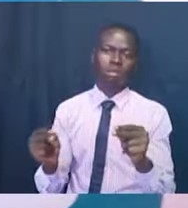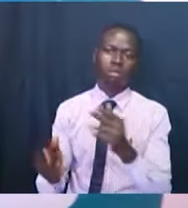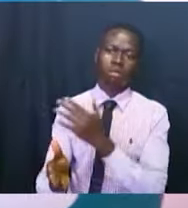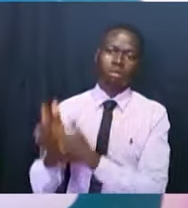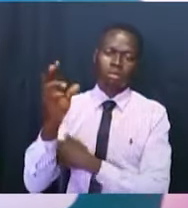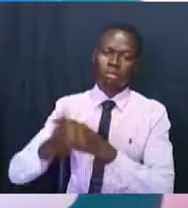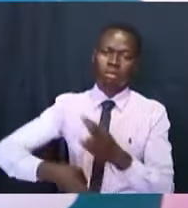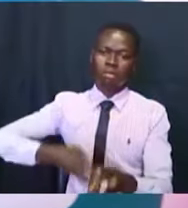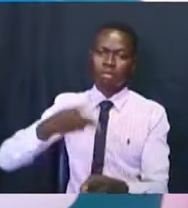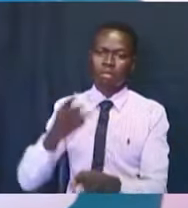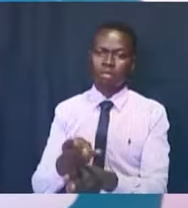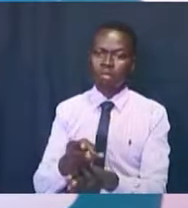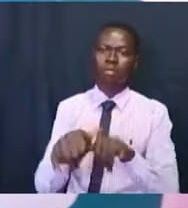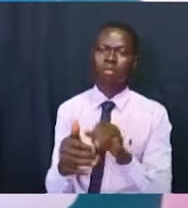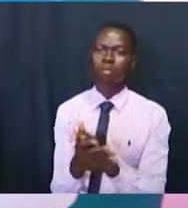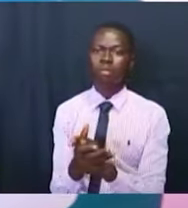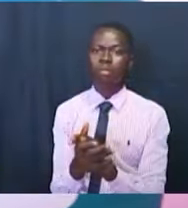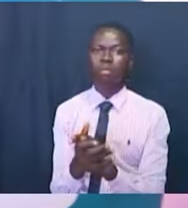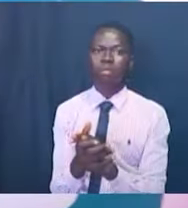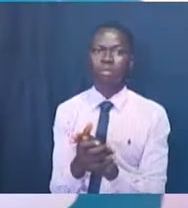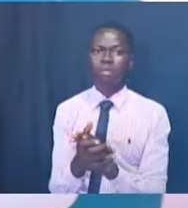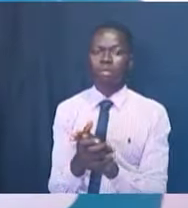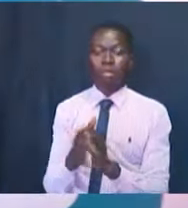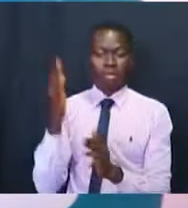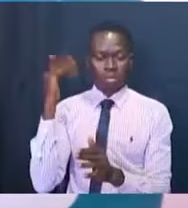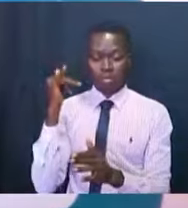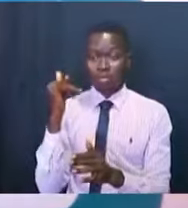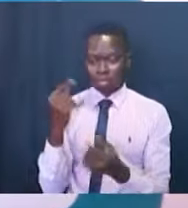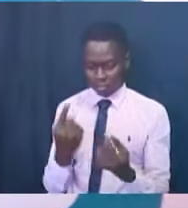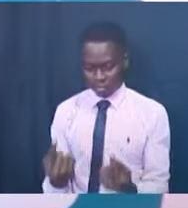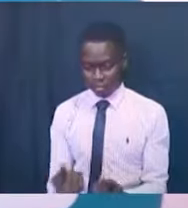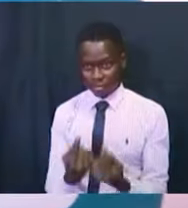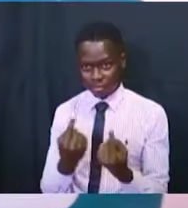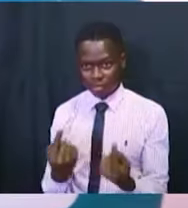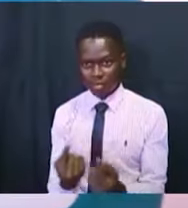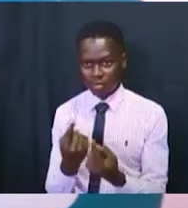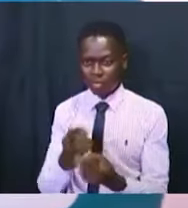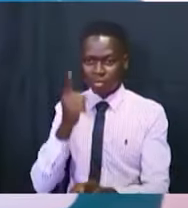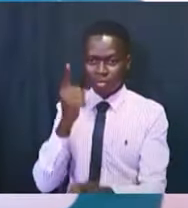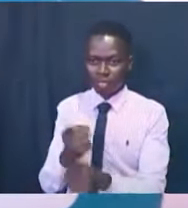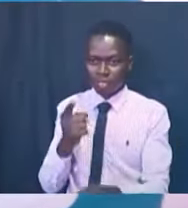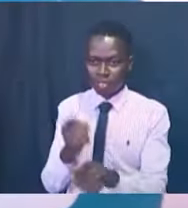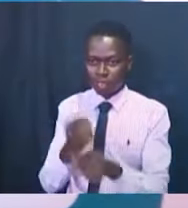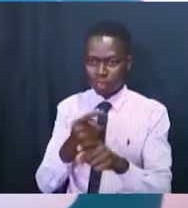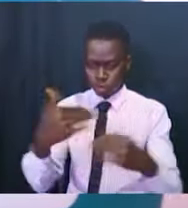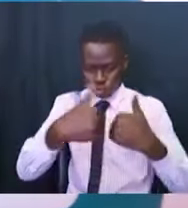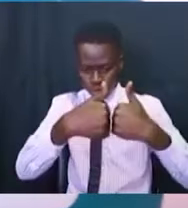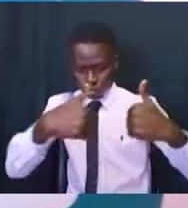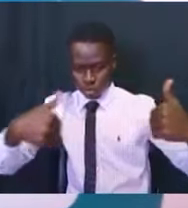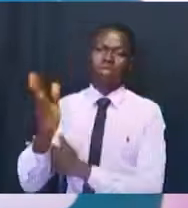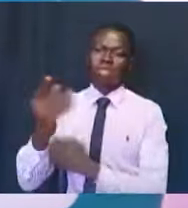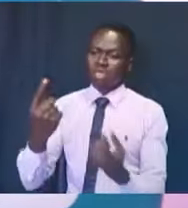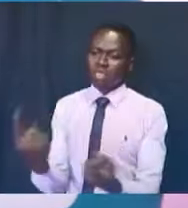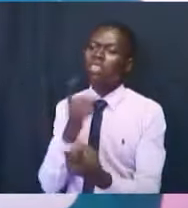world. Secularism is deception. Sin is basically a departure from God. When we are talking